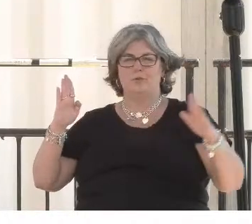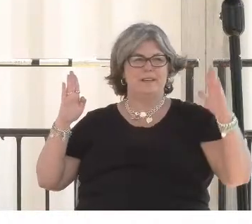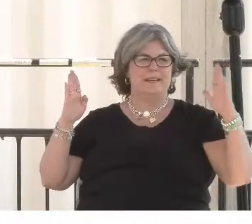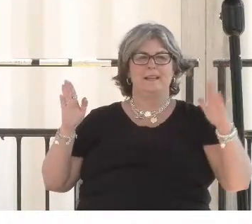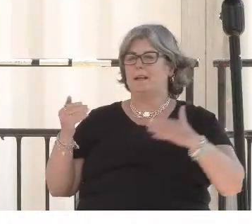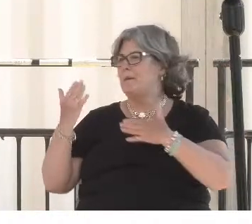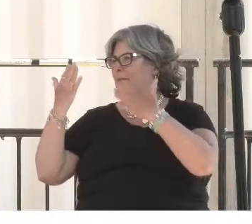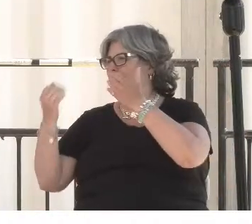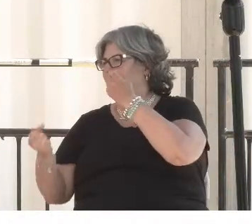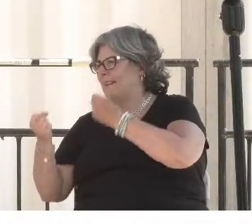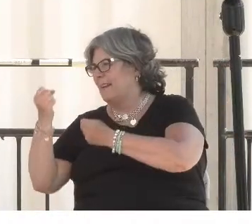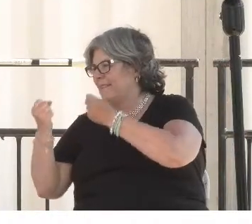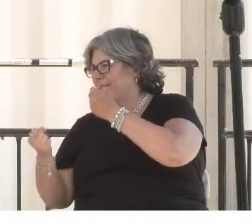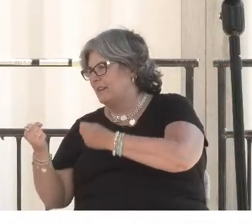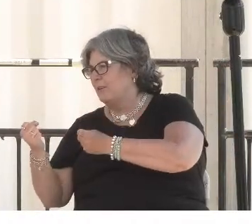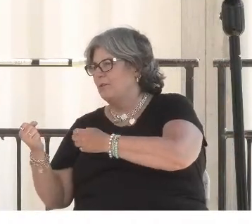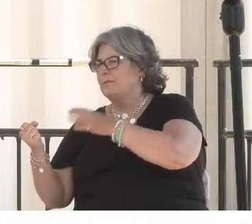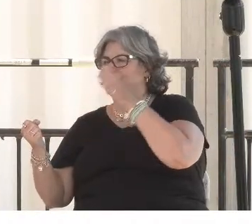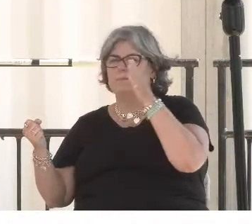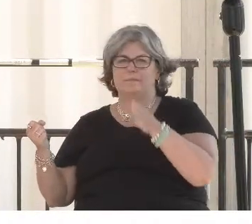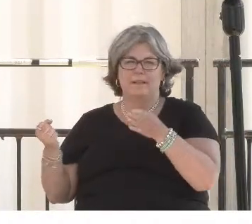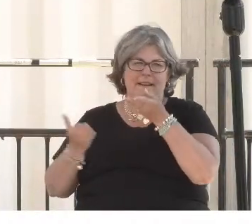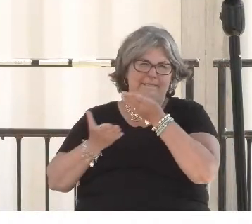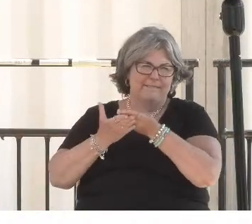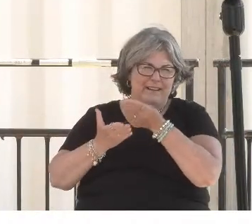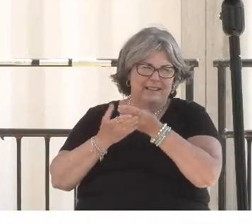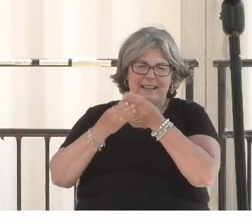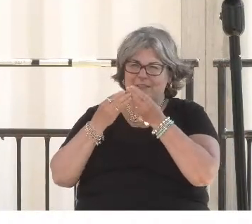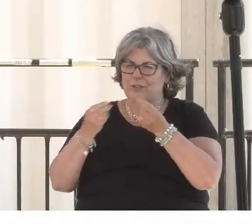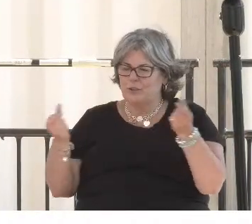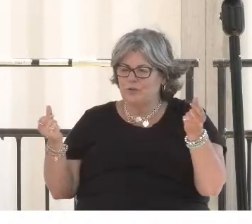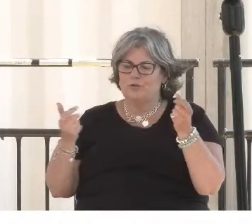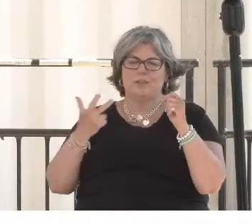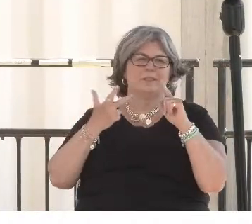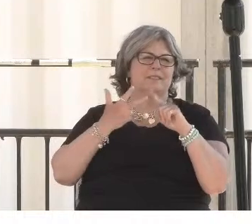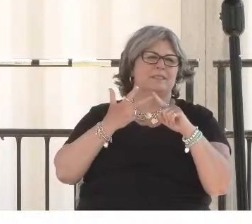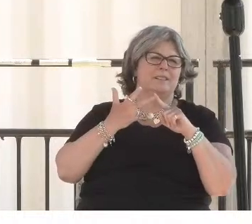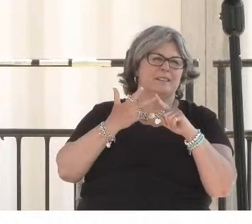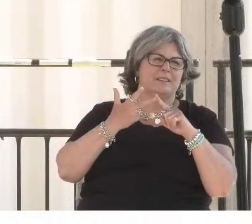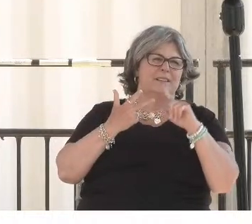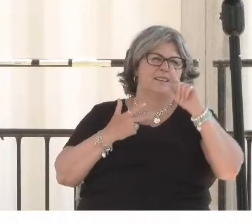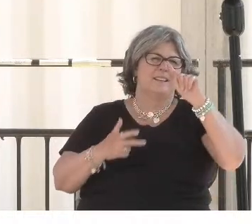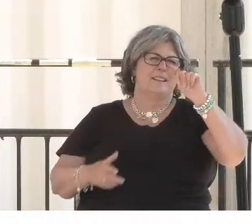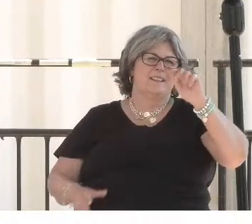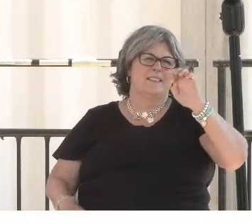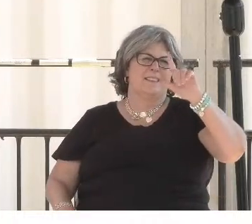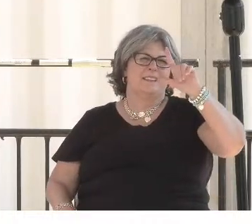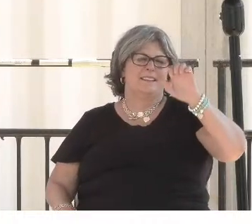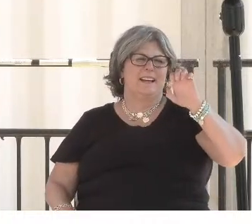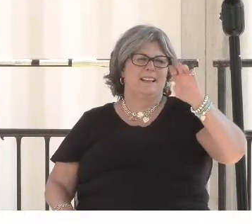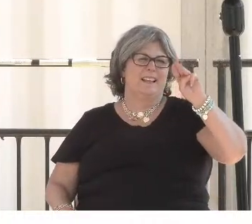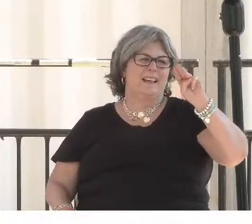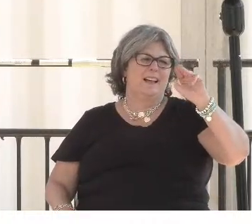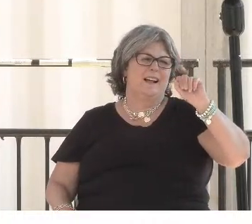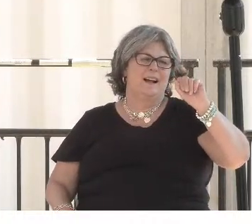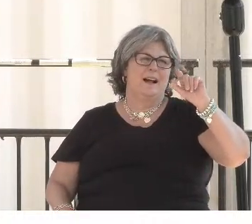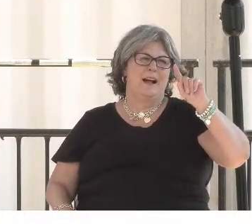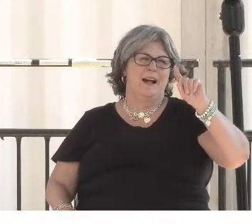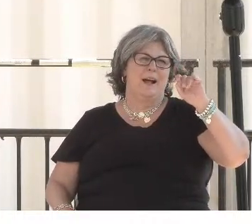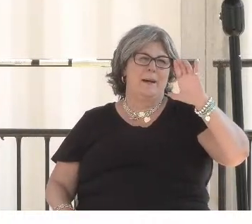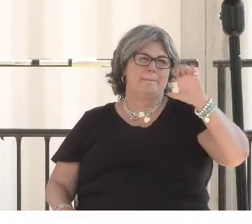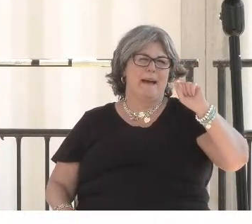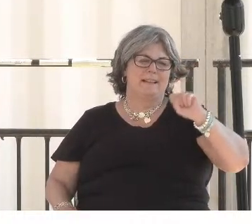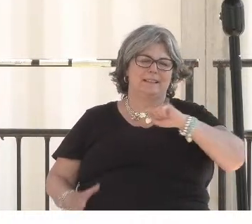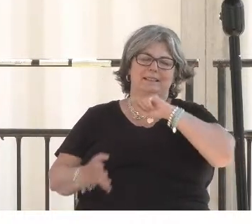providing the vehicles, we also provide the finance solutions. We also provide the telematics, as Steve mentioned. And